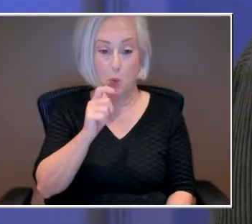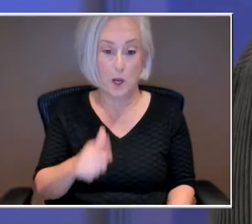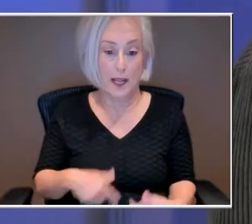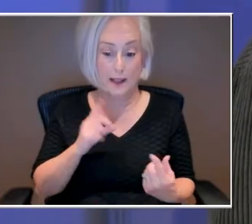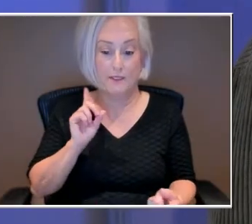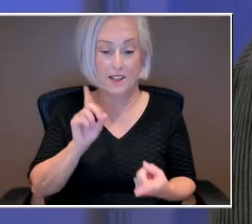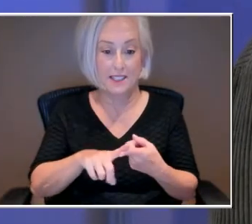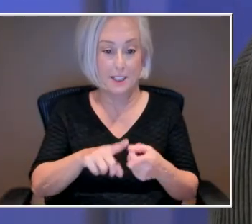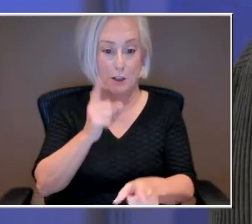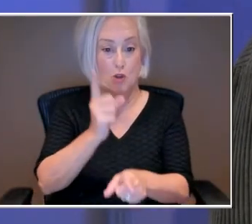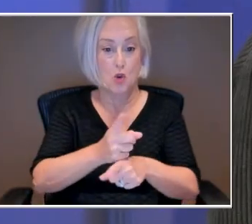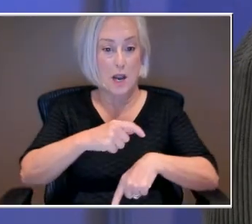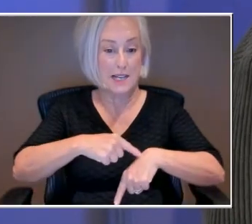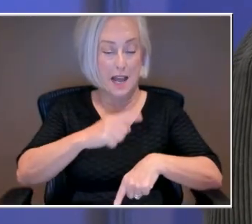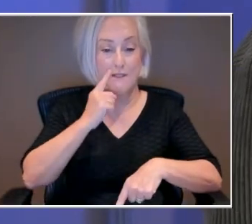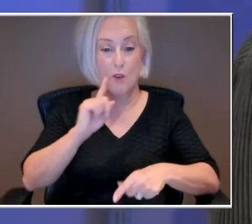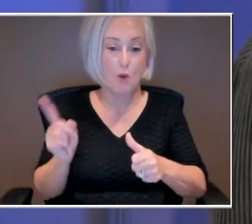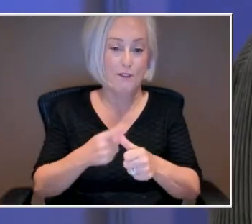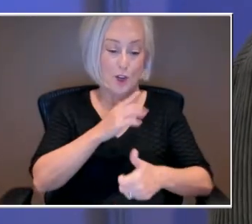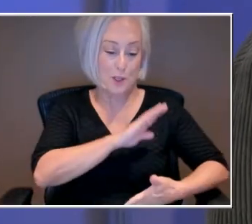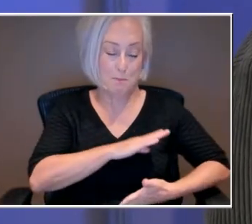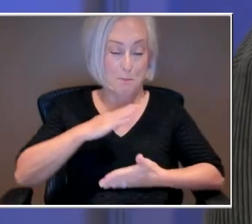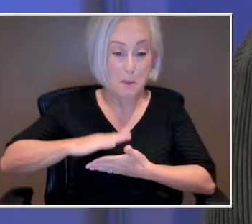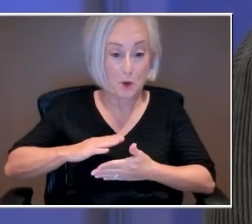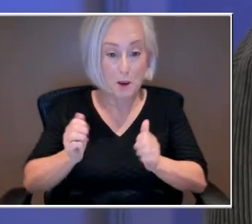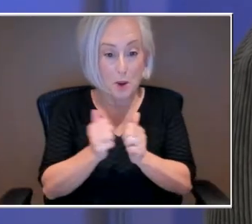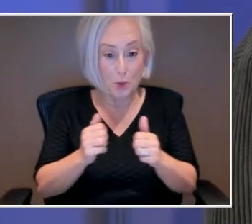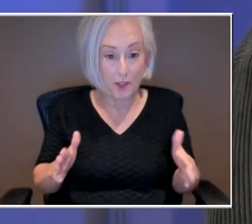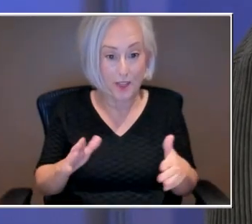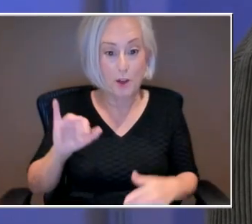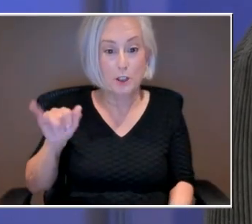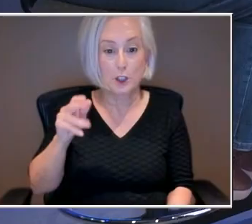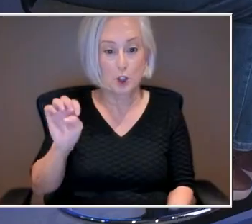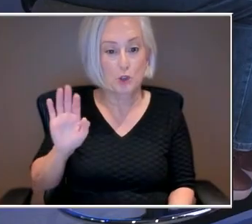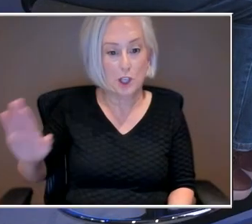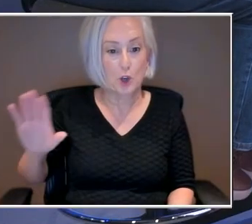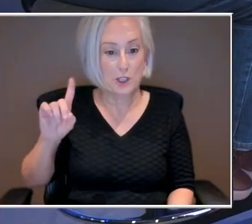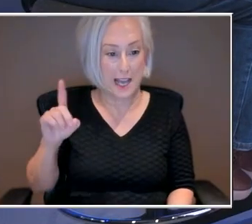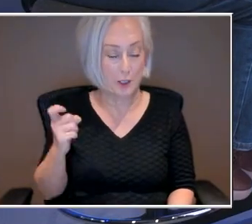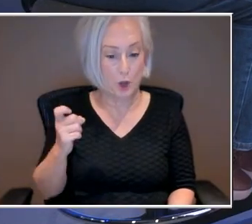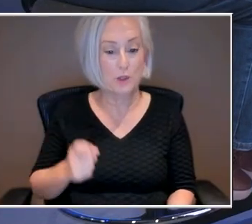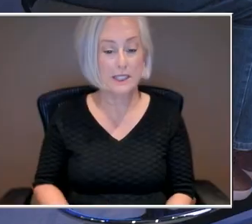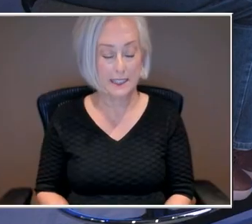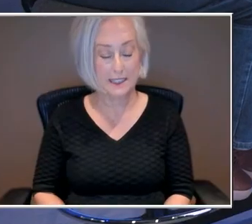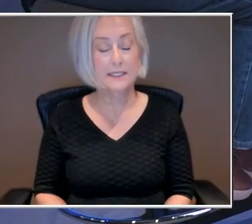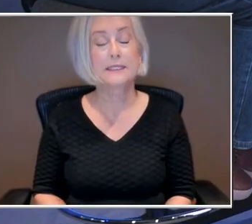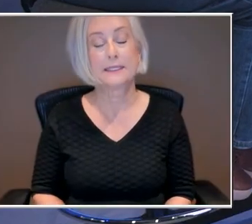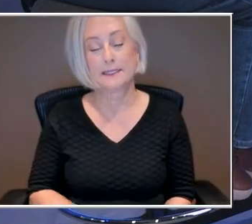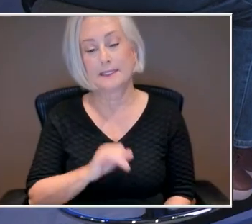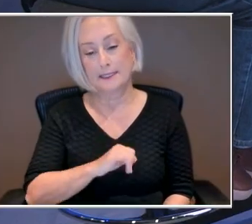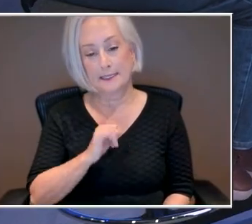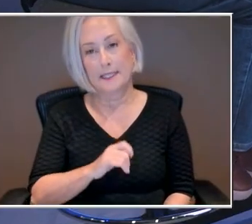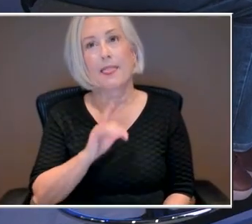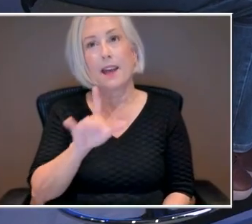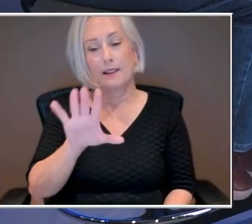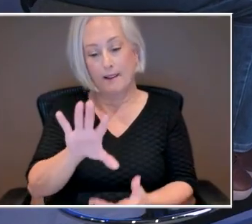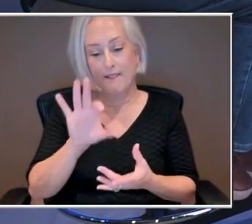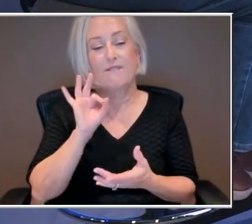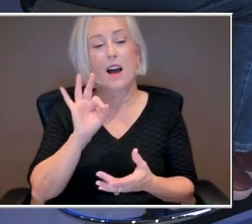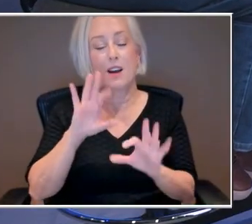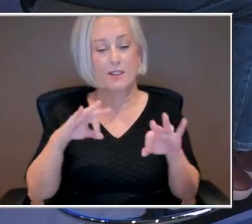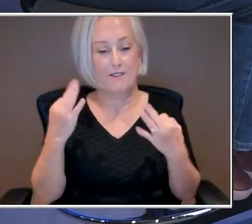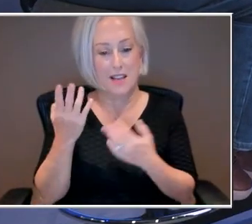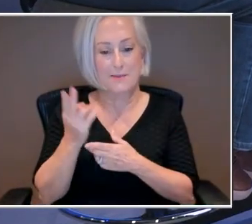to be my first mammogram without Josie's diagnosis. Without her diagnosis leading to the family history component to all of